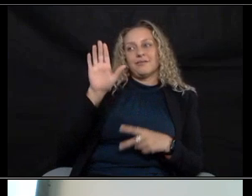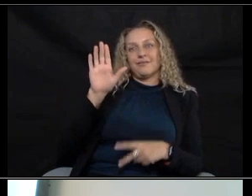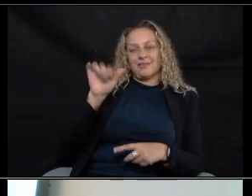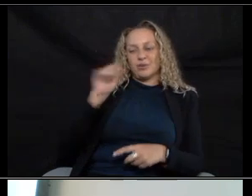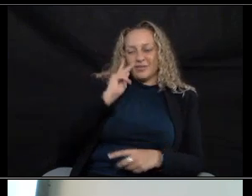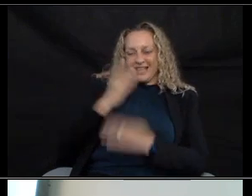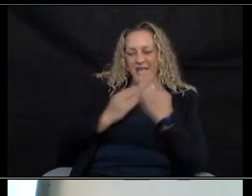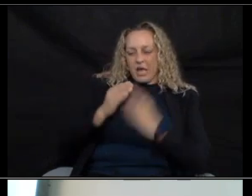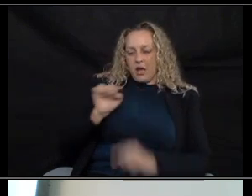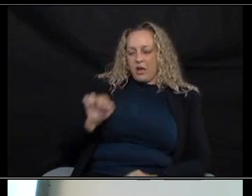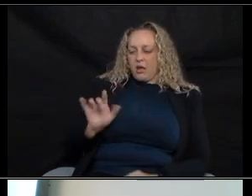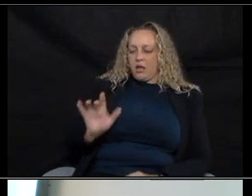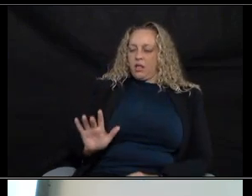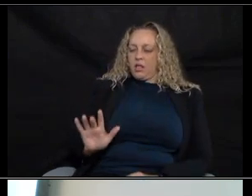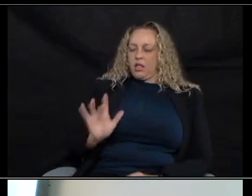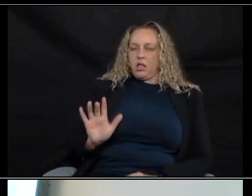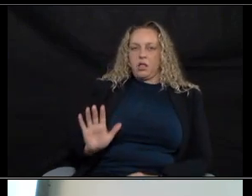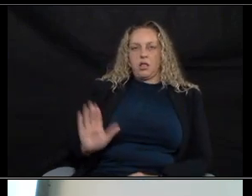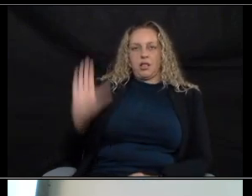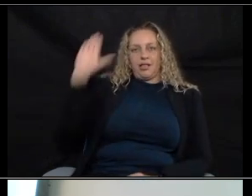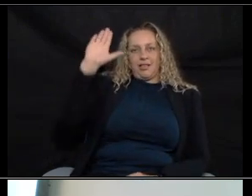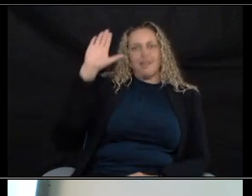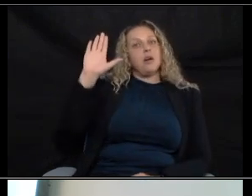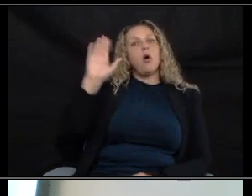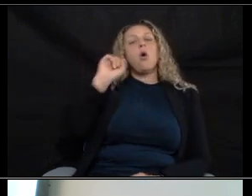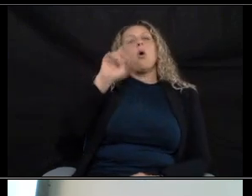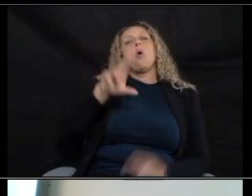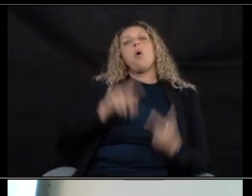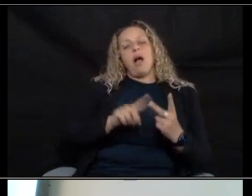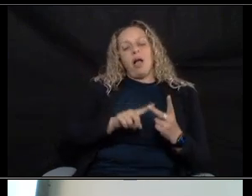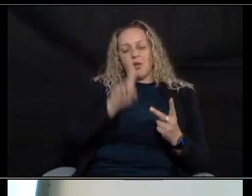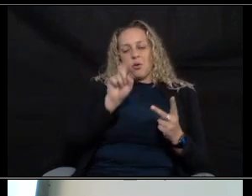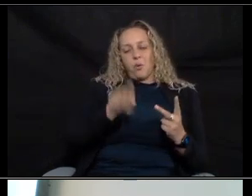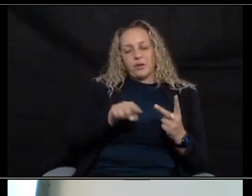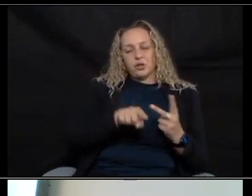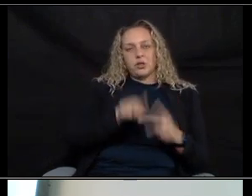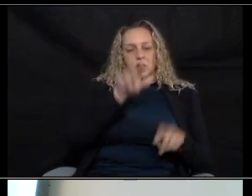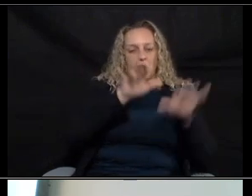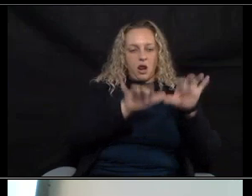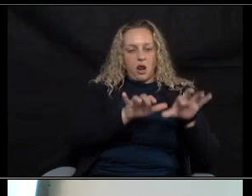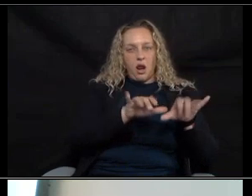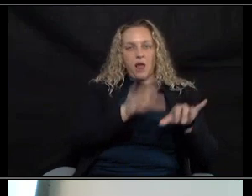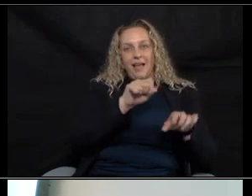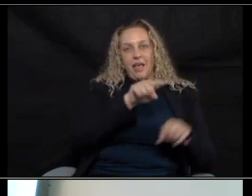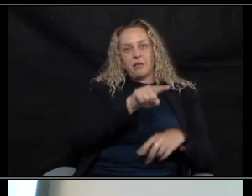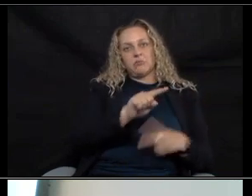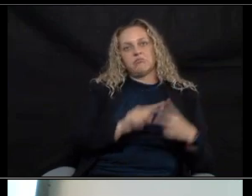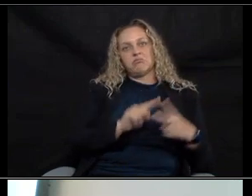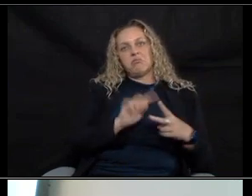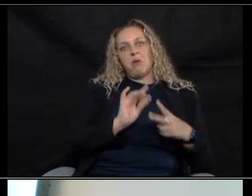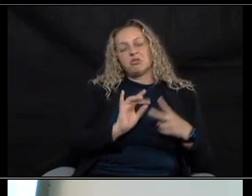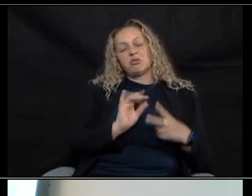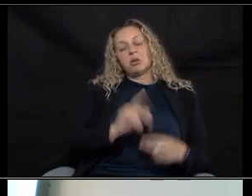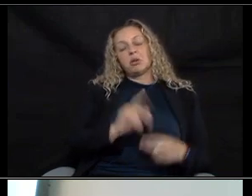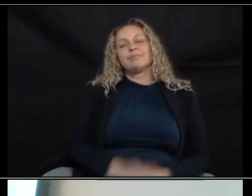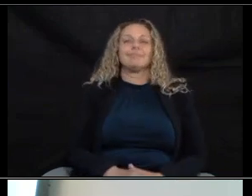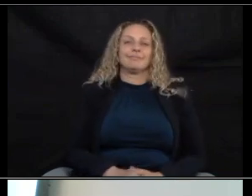of the GoToWebinar interface, or click on the questions section and type your question at that point.